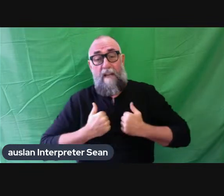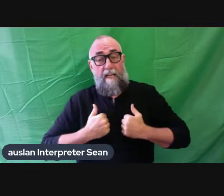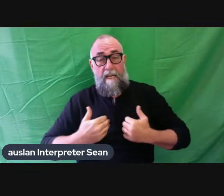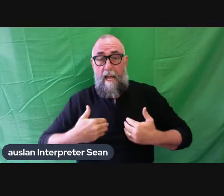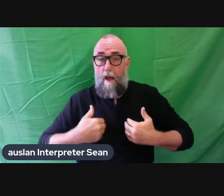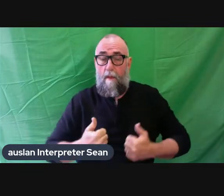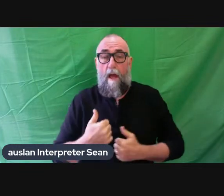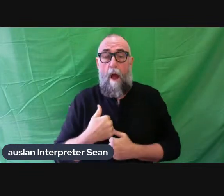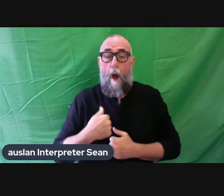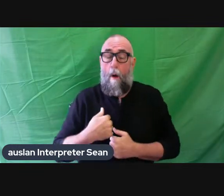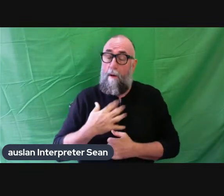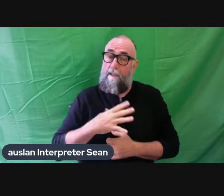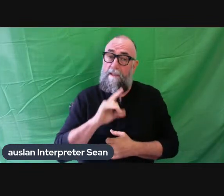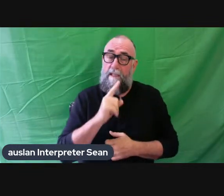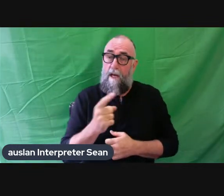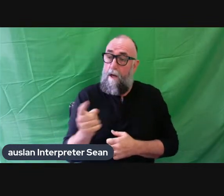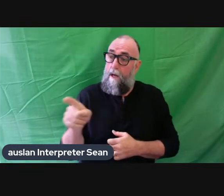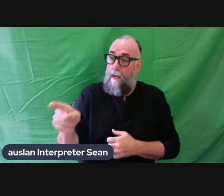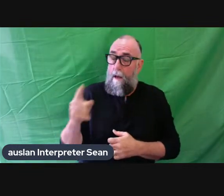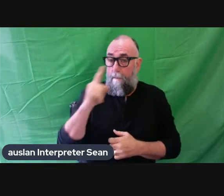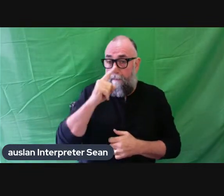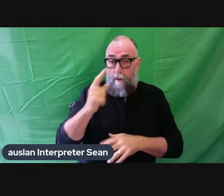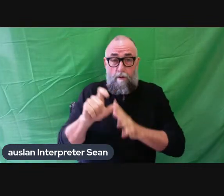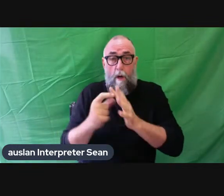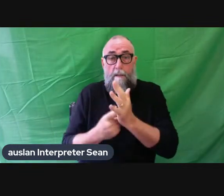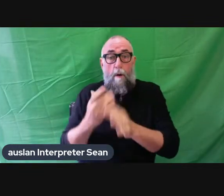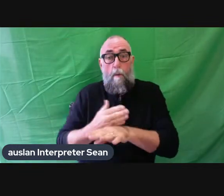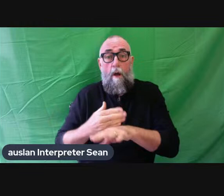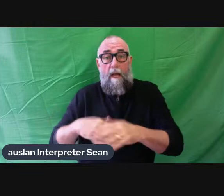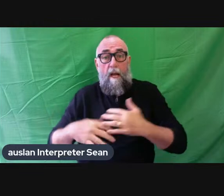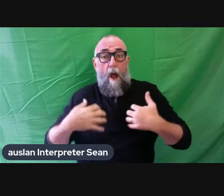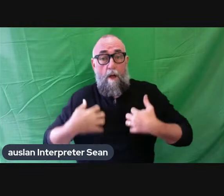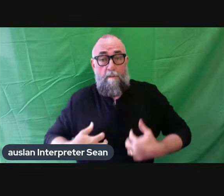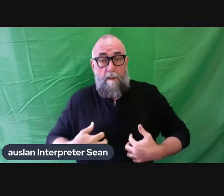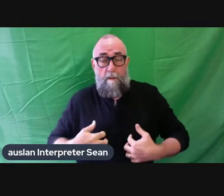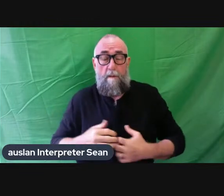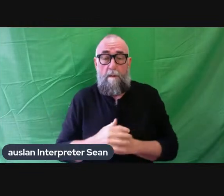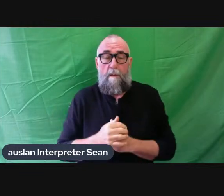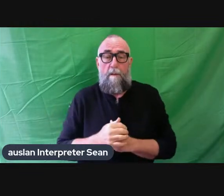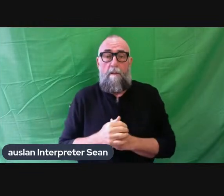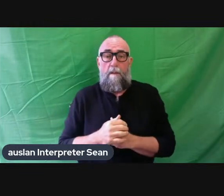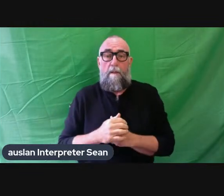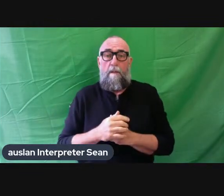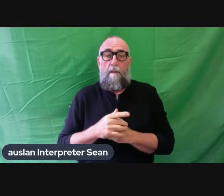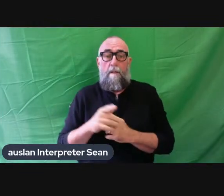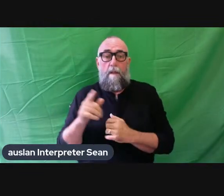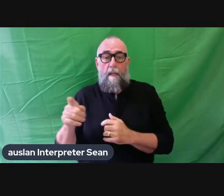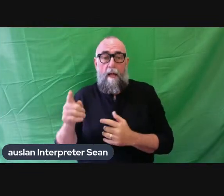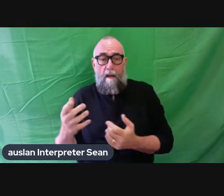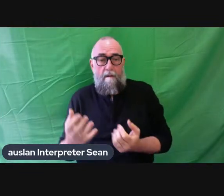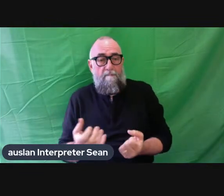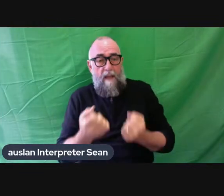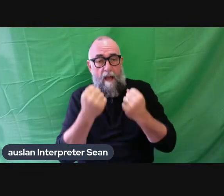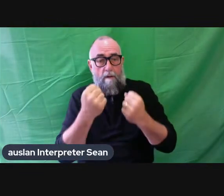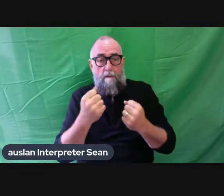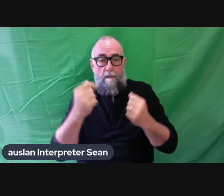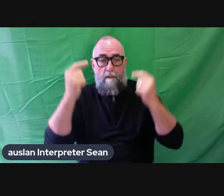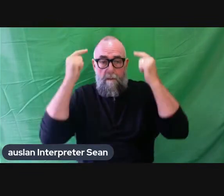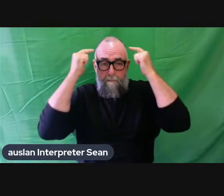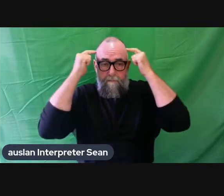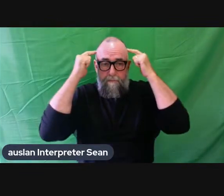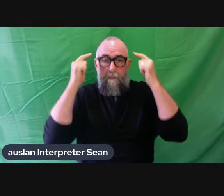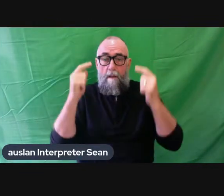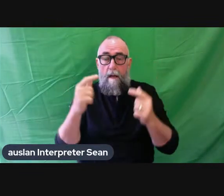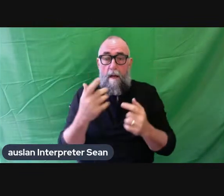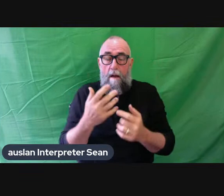and HMRI who had a good look at his head a few years ago and said they found nothing. Well, they actually did. They found that my father had survived a stroke at